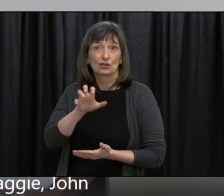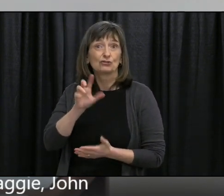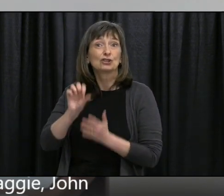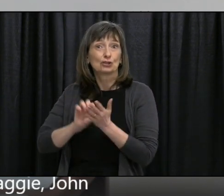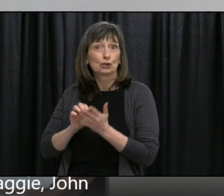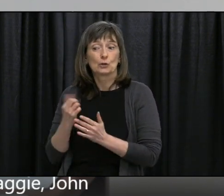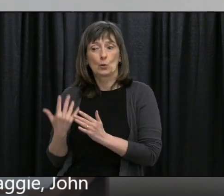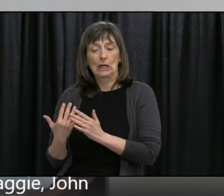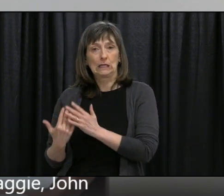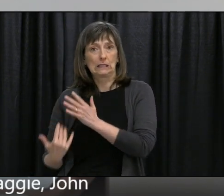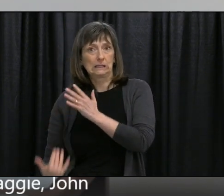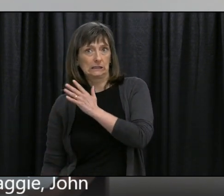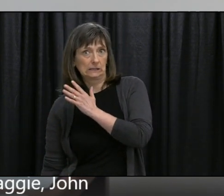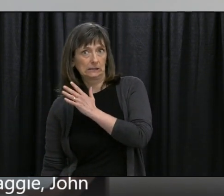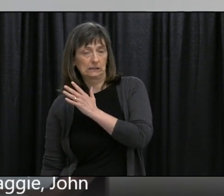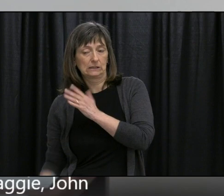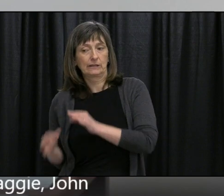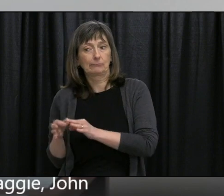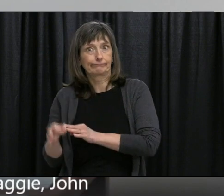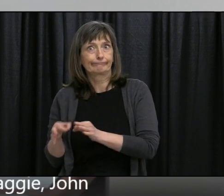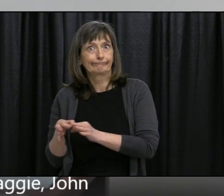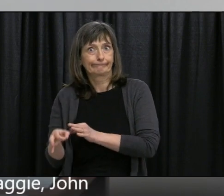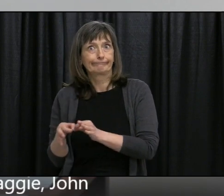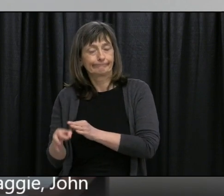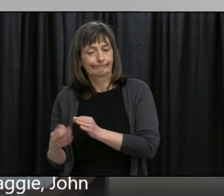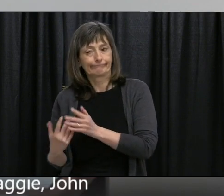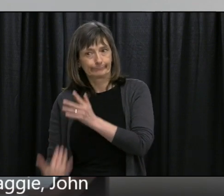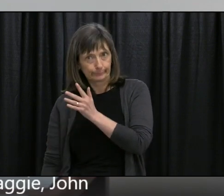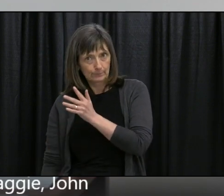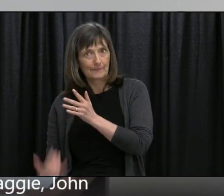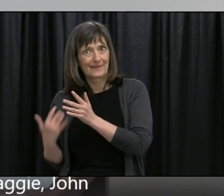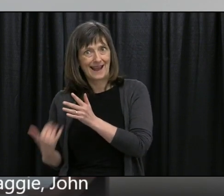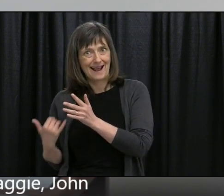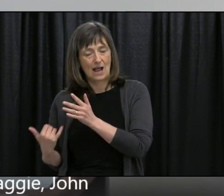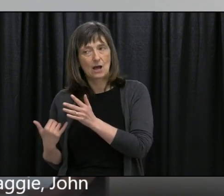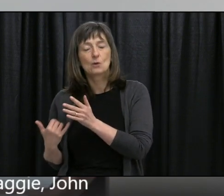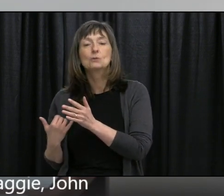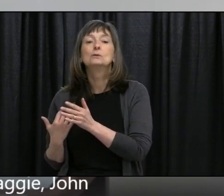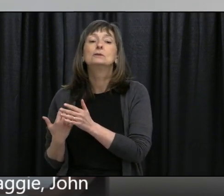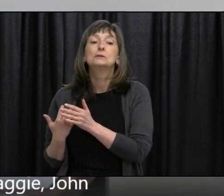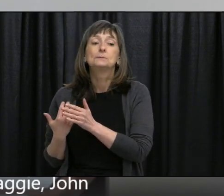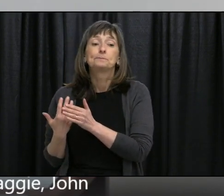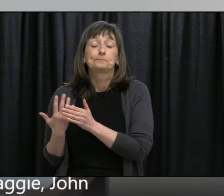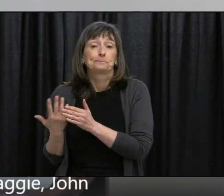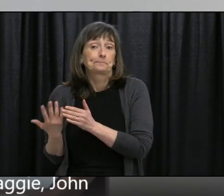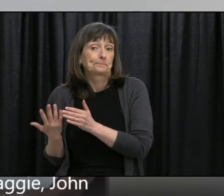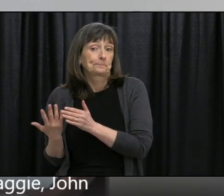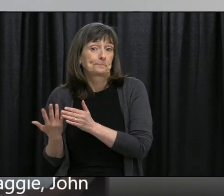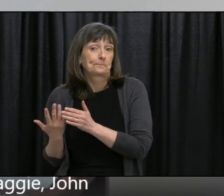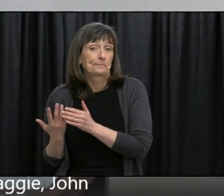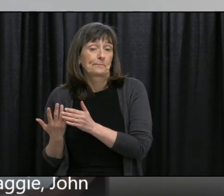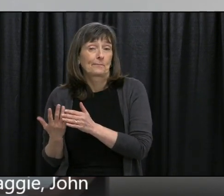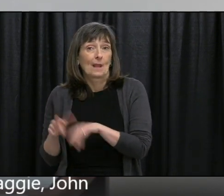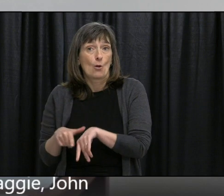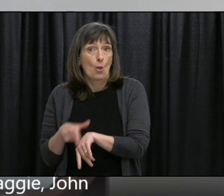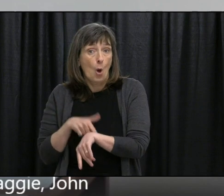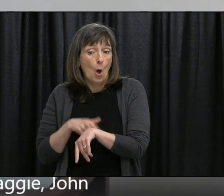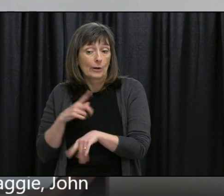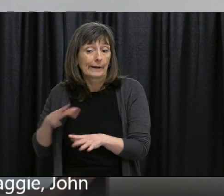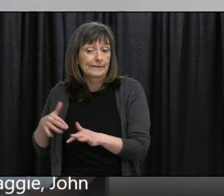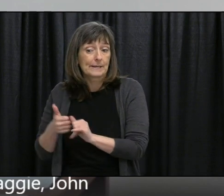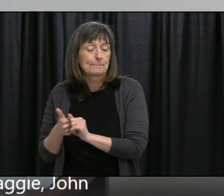so surgical procedures that were deferred because of the emergencies-only routines that we put in place